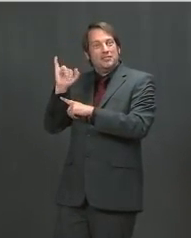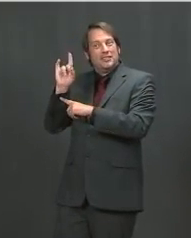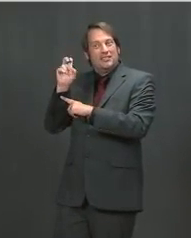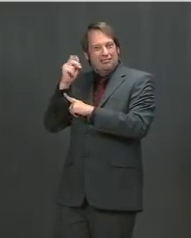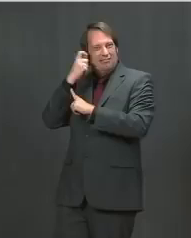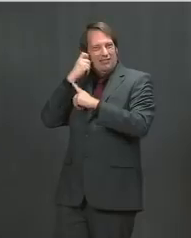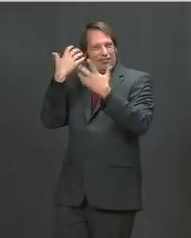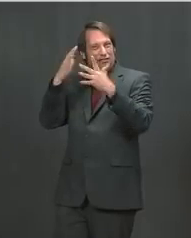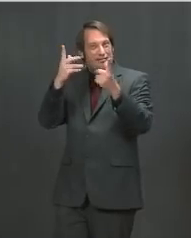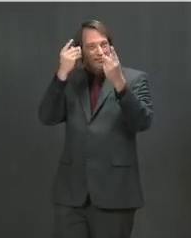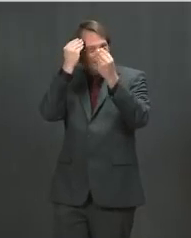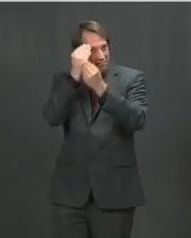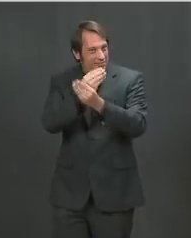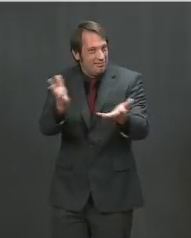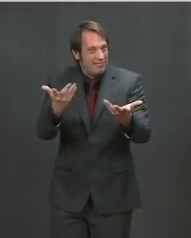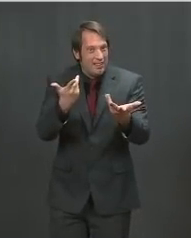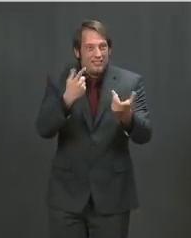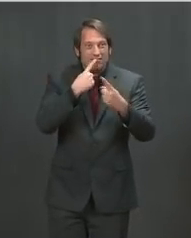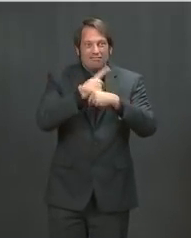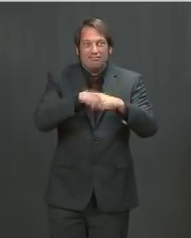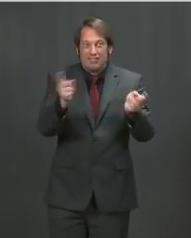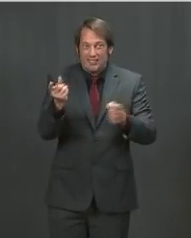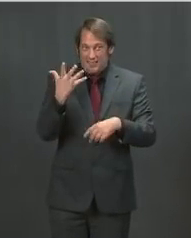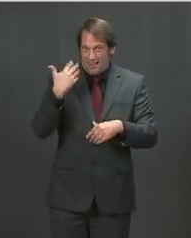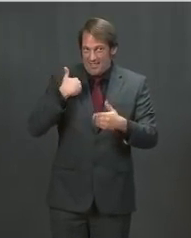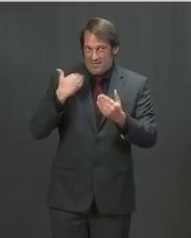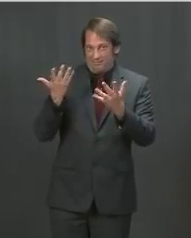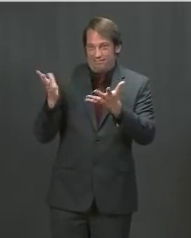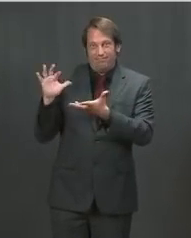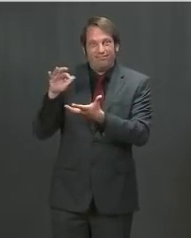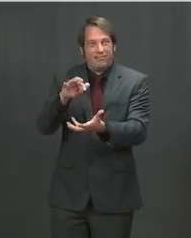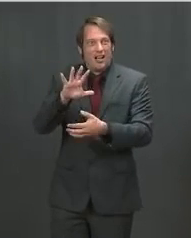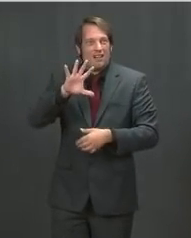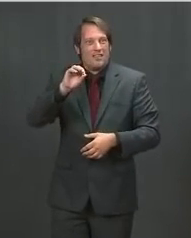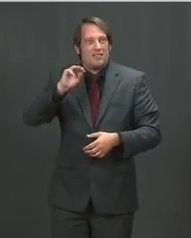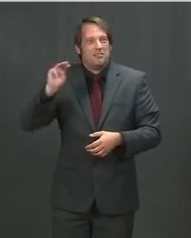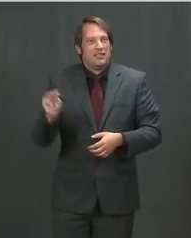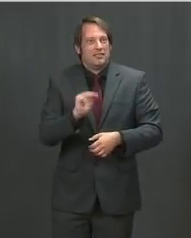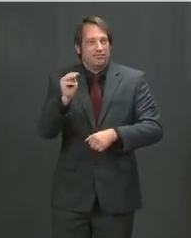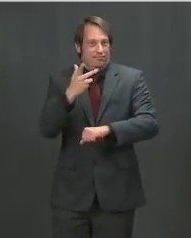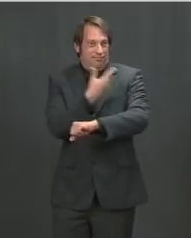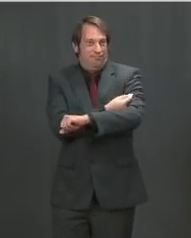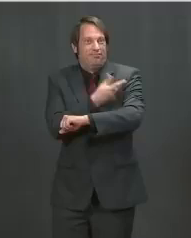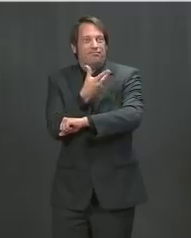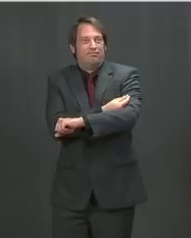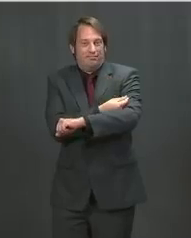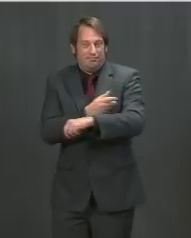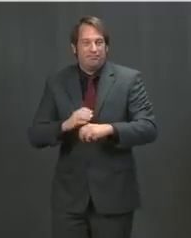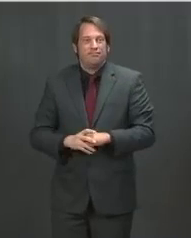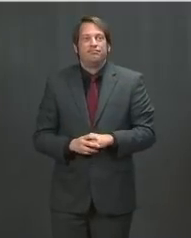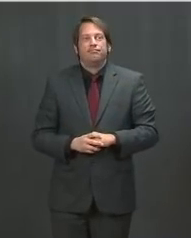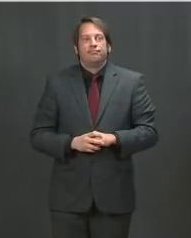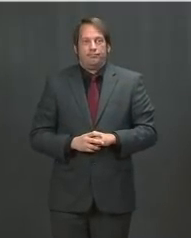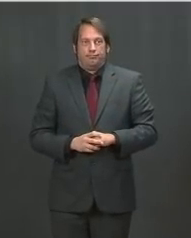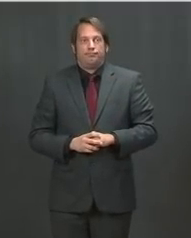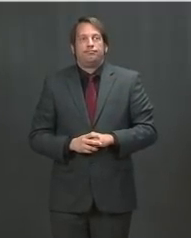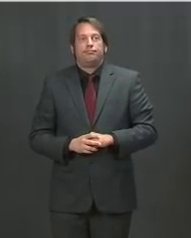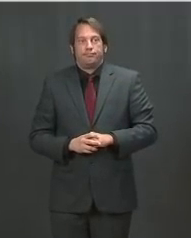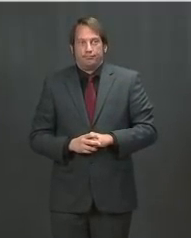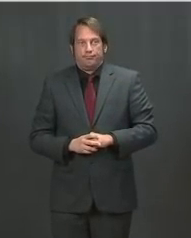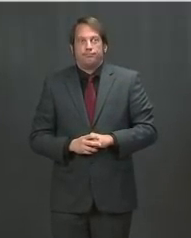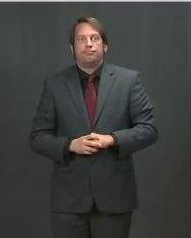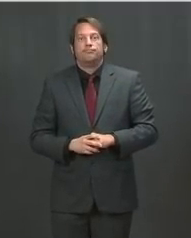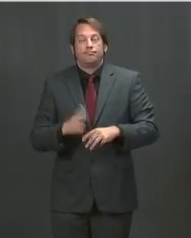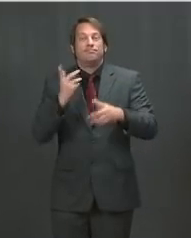days of his administration. We also have progress to report in our effort to open schools safely. At the beginning